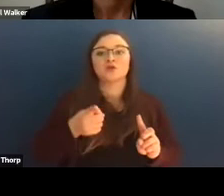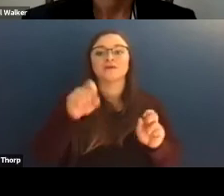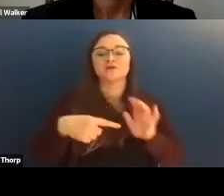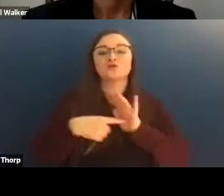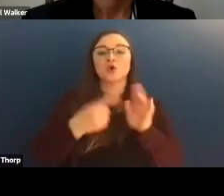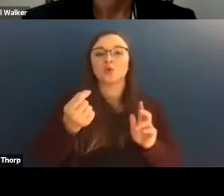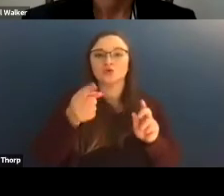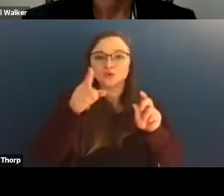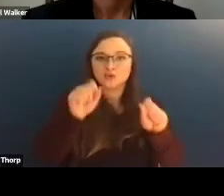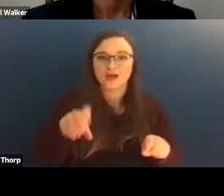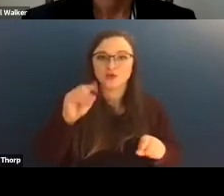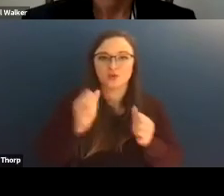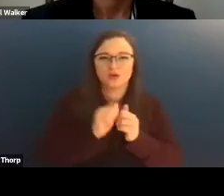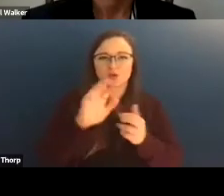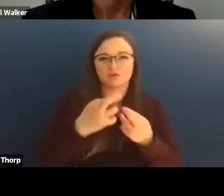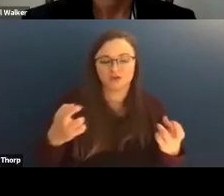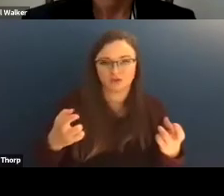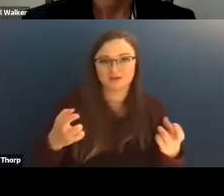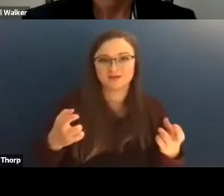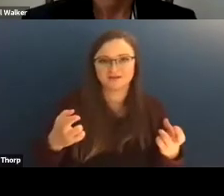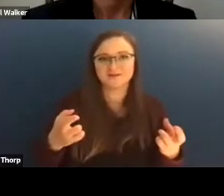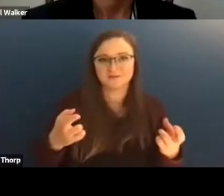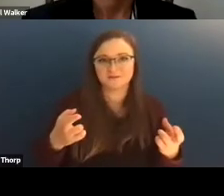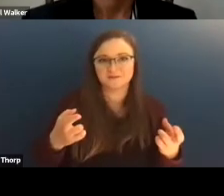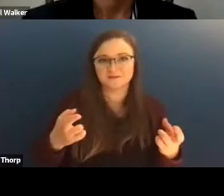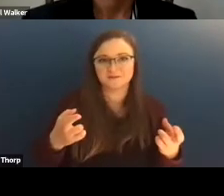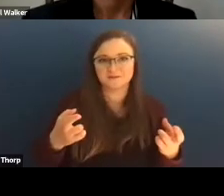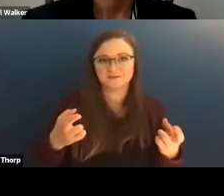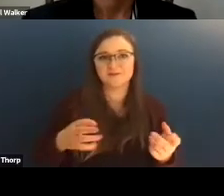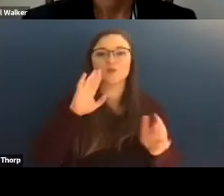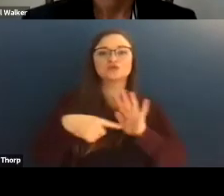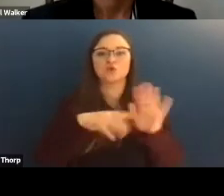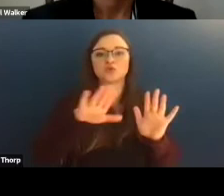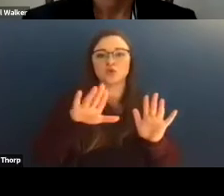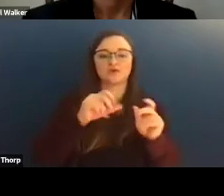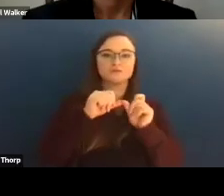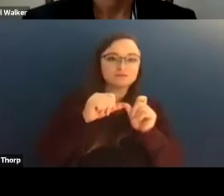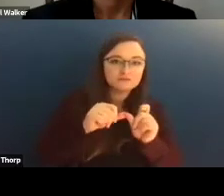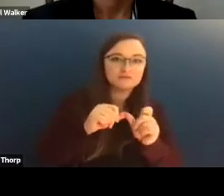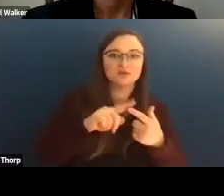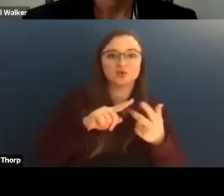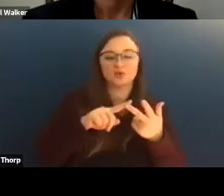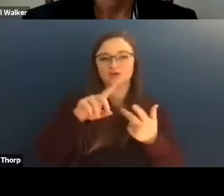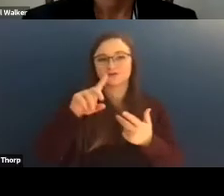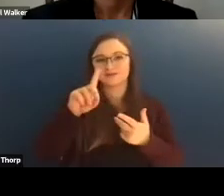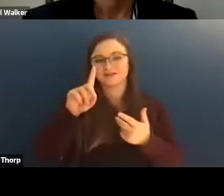speaks more about your perseverance, your determination, and your drive.